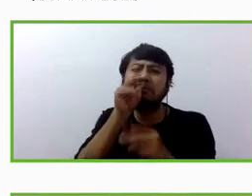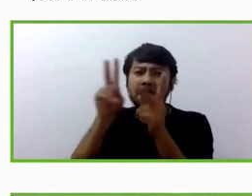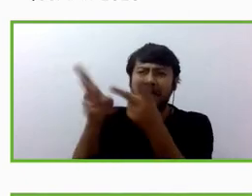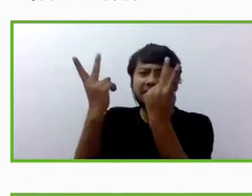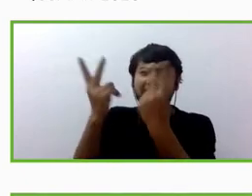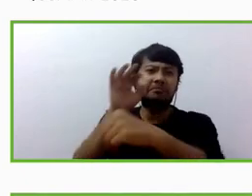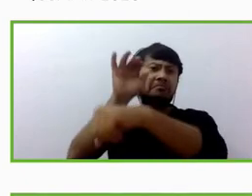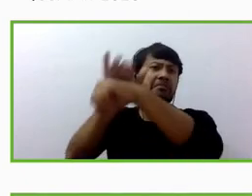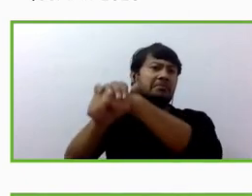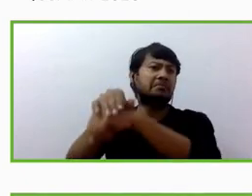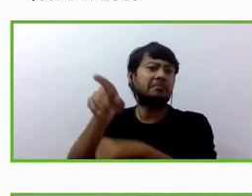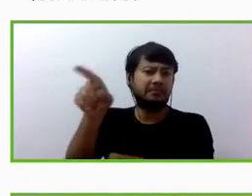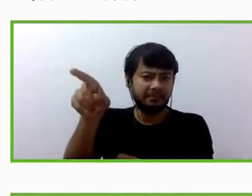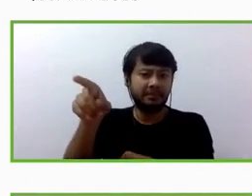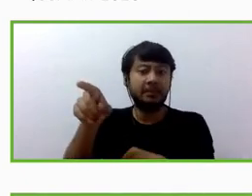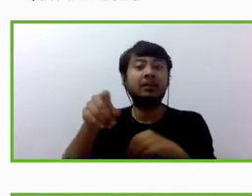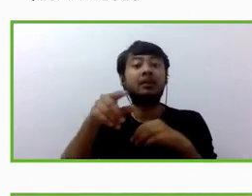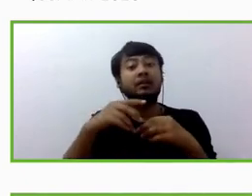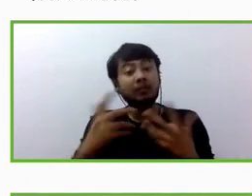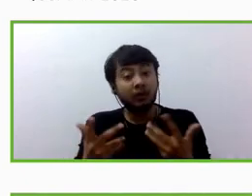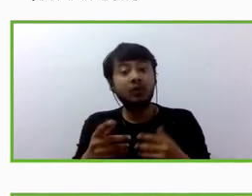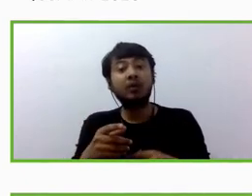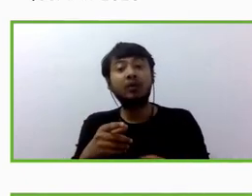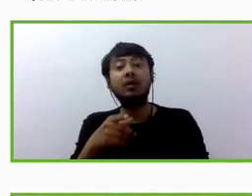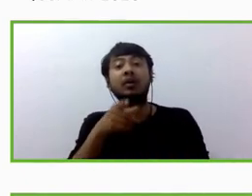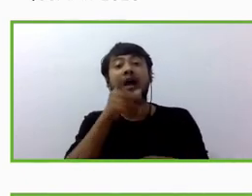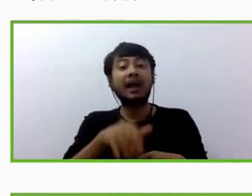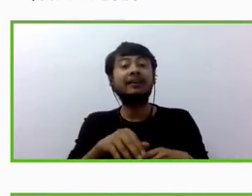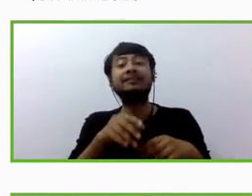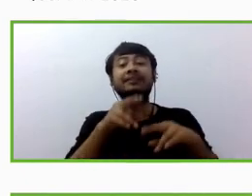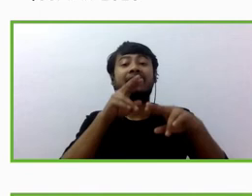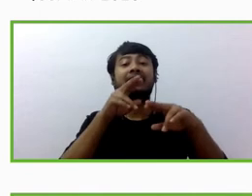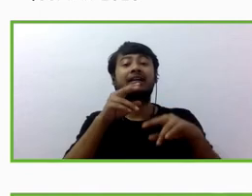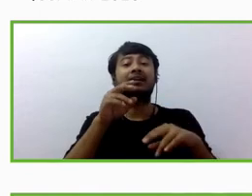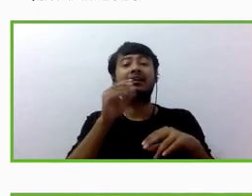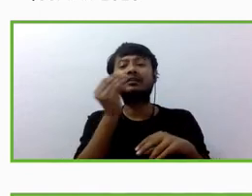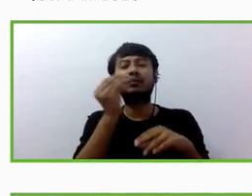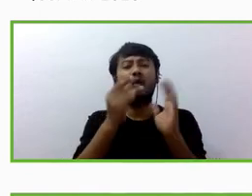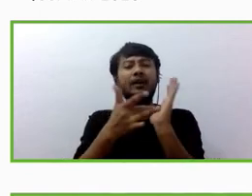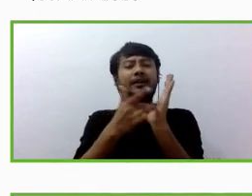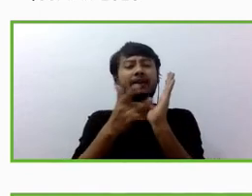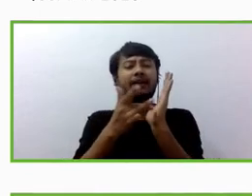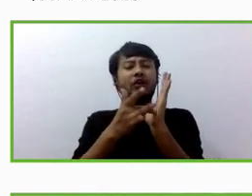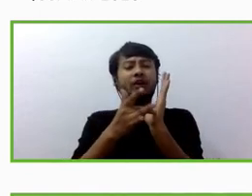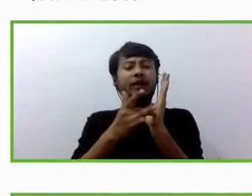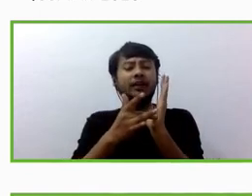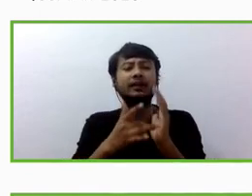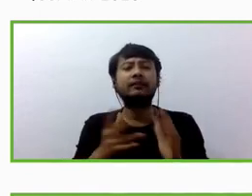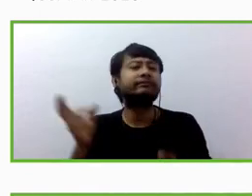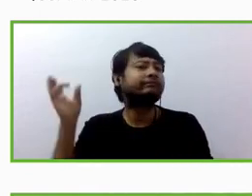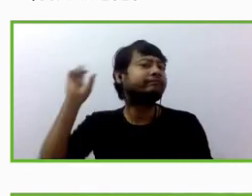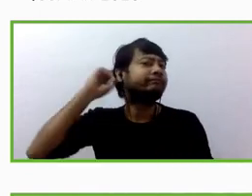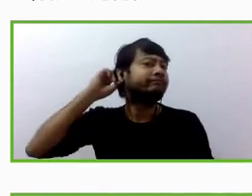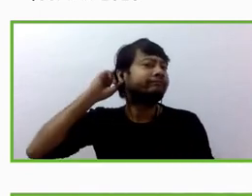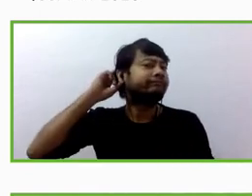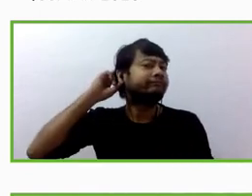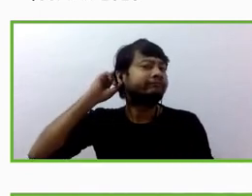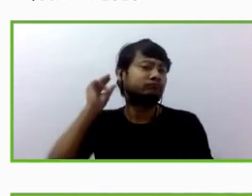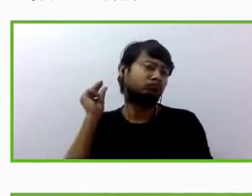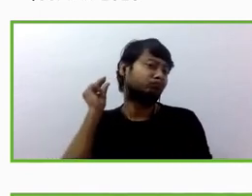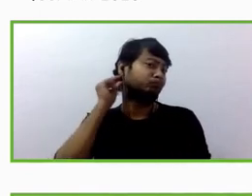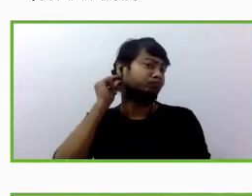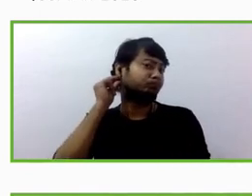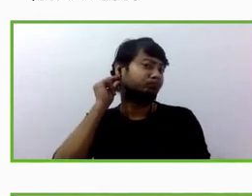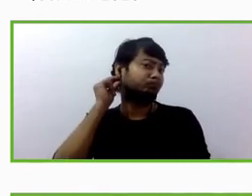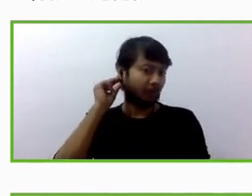So when she goes to a lecture, she hangs the little FM transmitter around the neck of the speaker and she can pick that up 150 feet away. She has